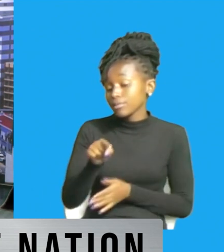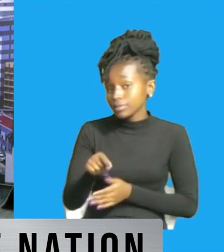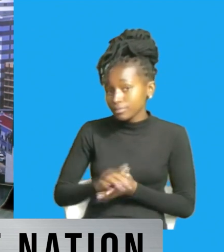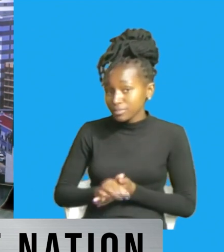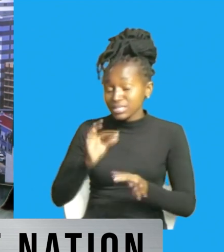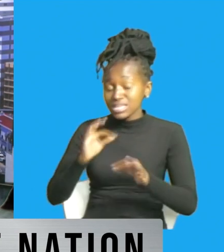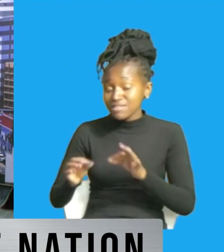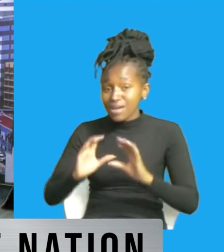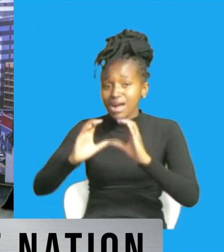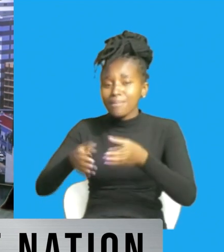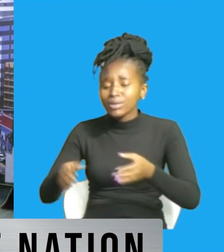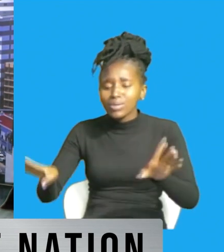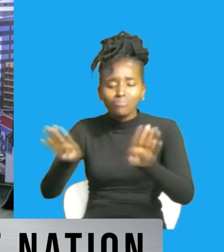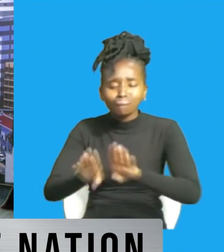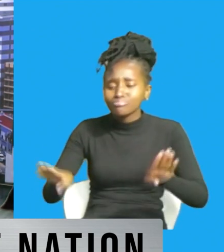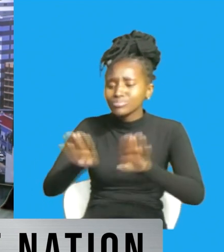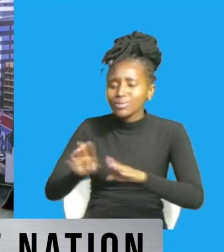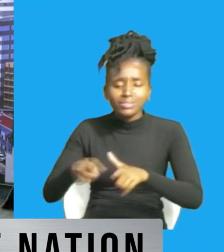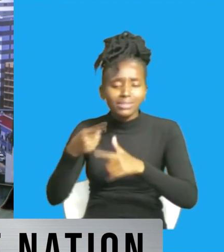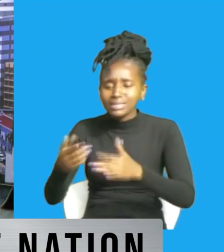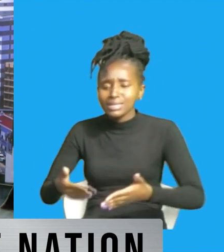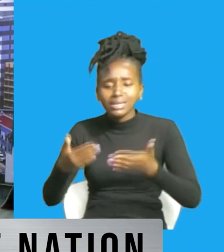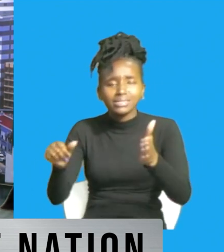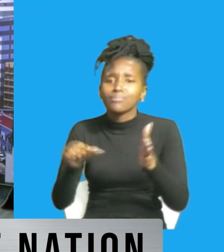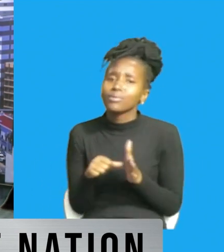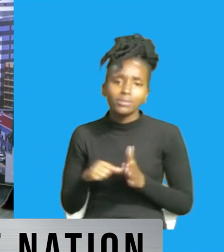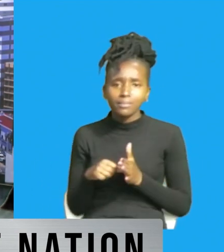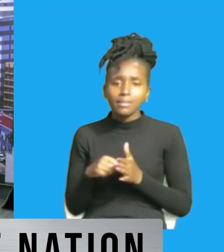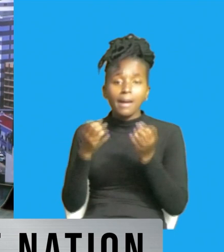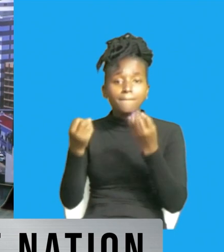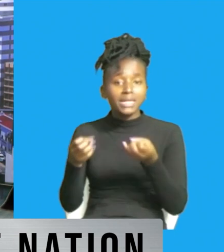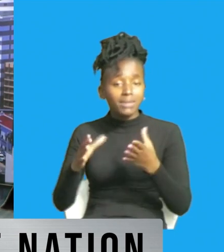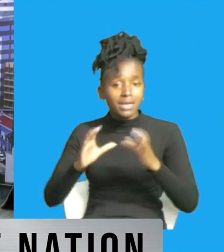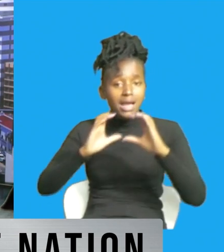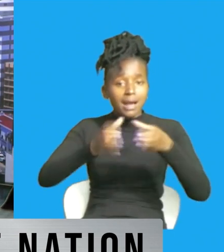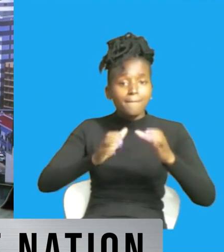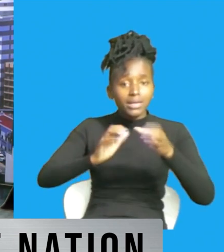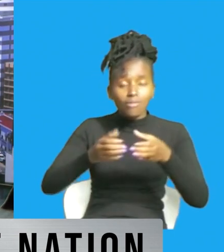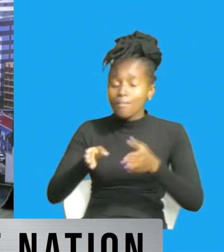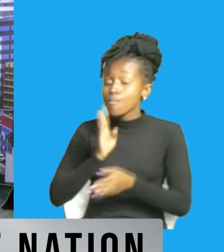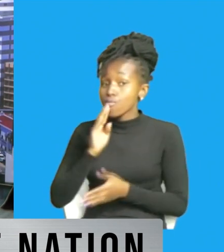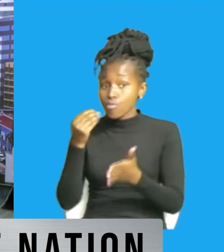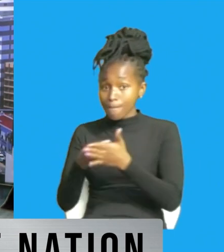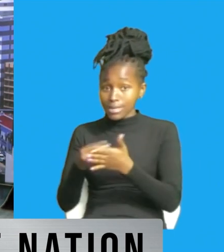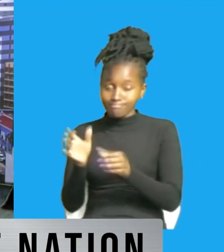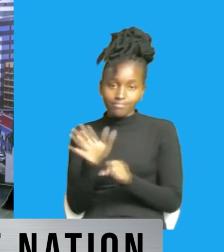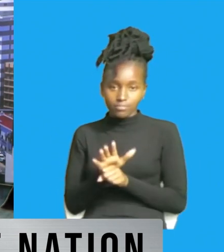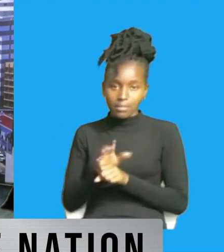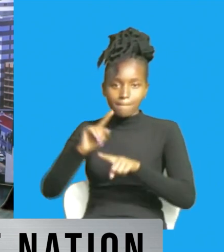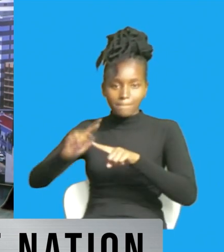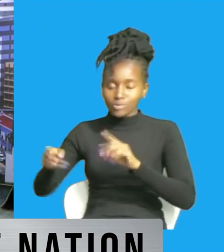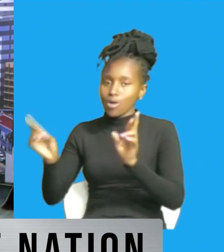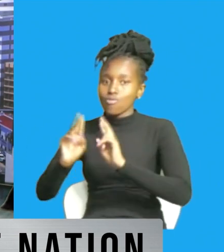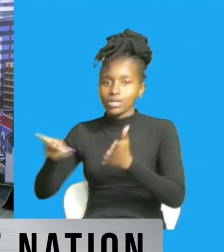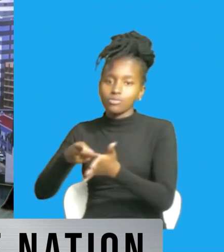problem. Some countries in the world have taken debt, a lot of it, but they can actually pay the debt. But sisi